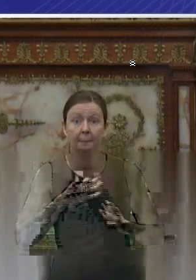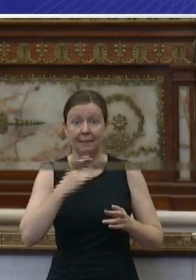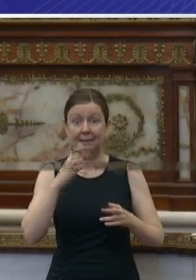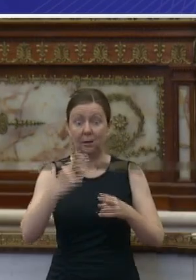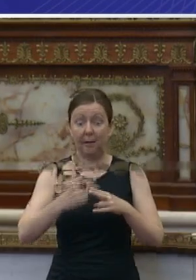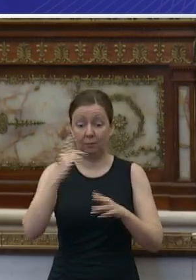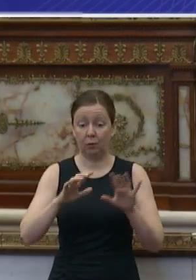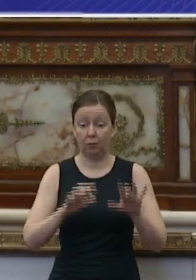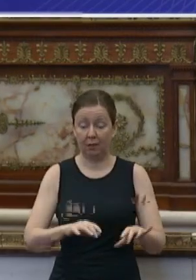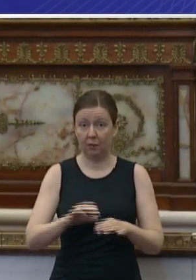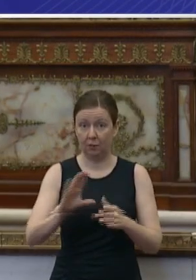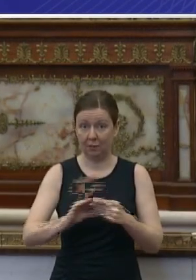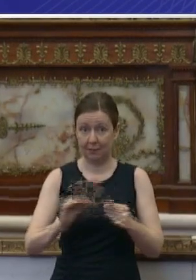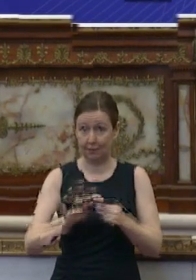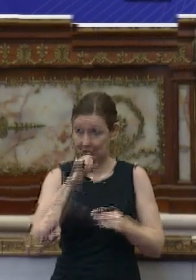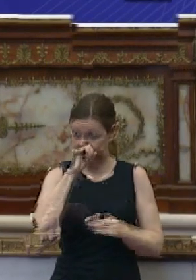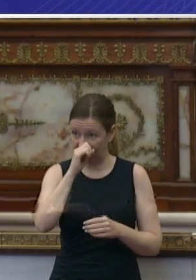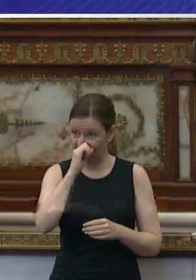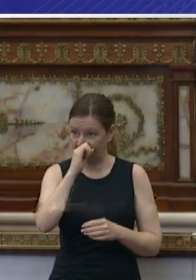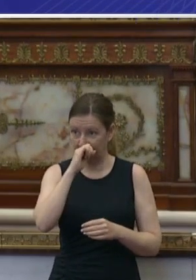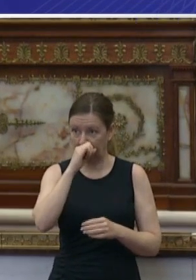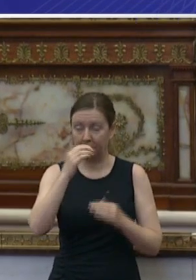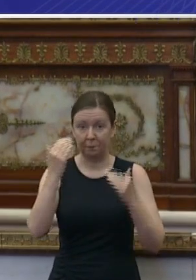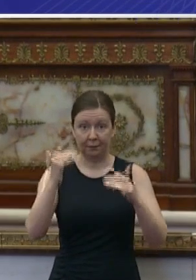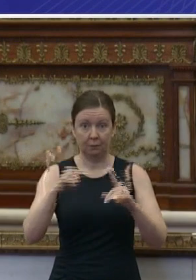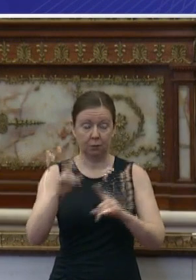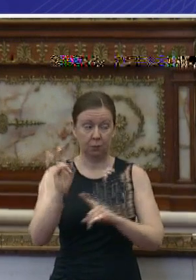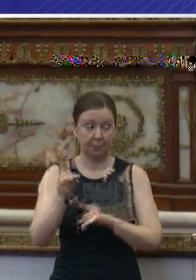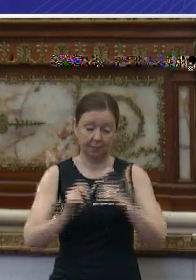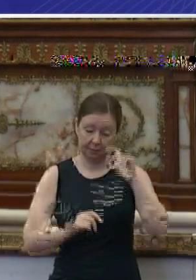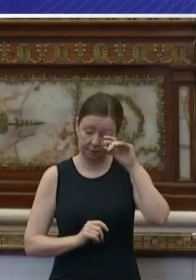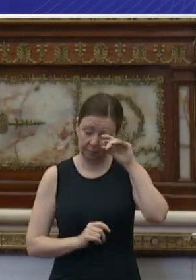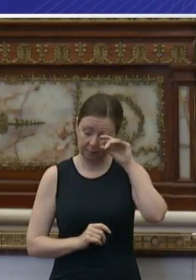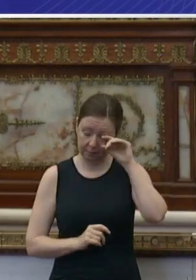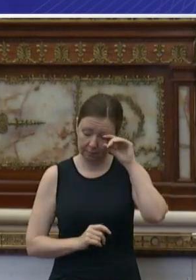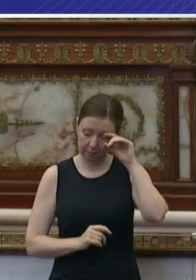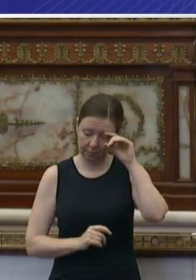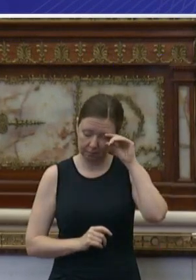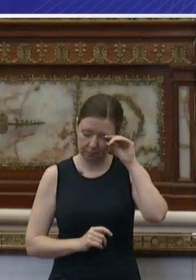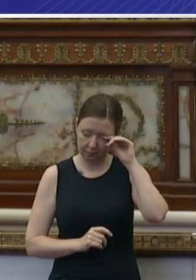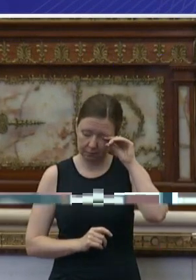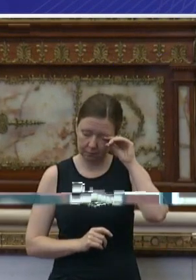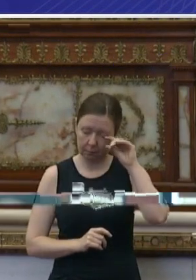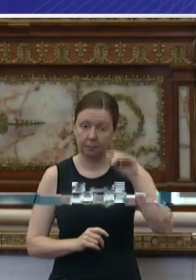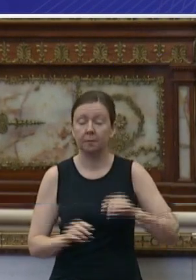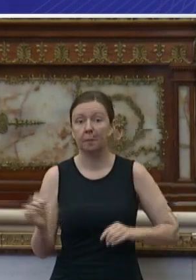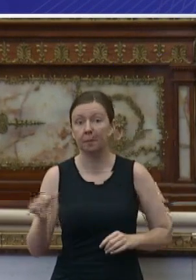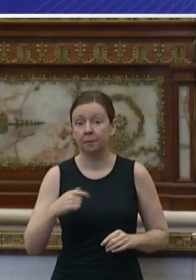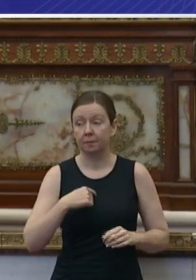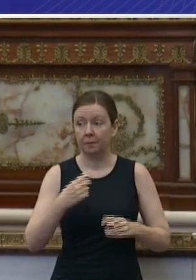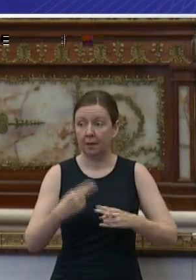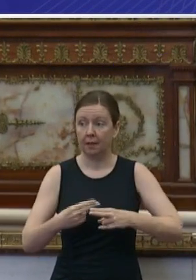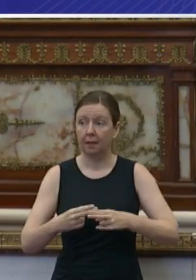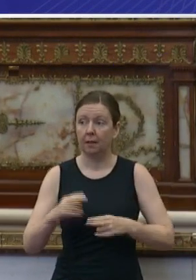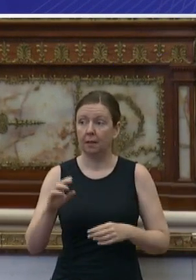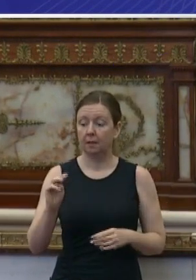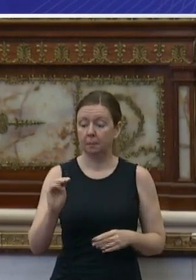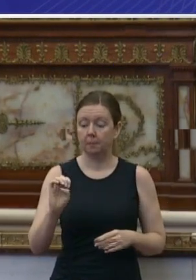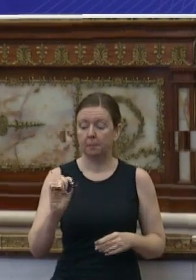The record and begin your testimony. We're asking you to limit to 2 minutes if possible. Yes, my name is